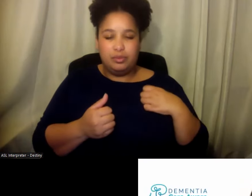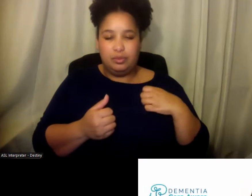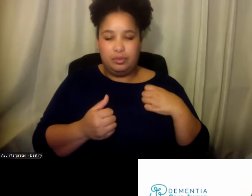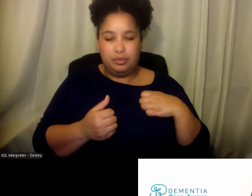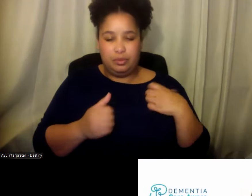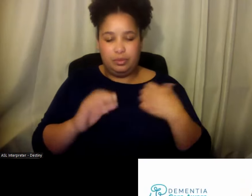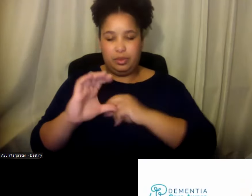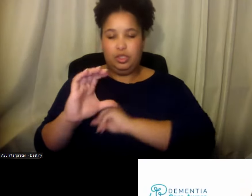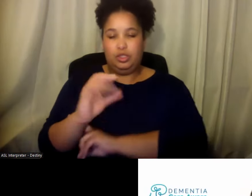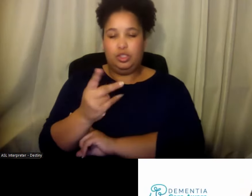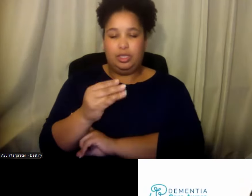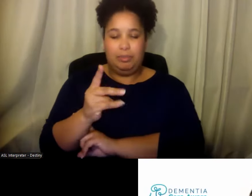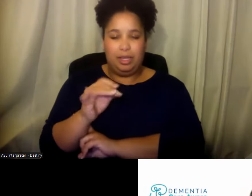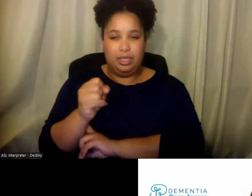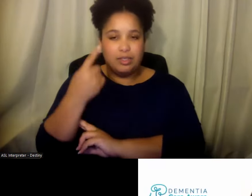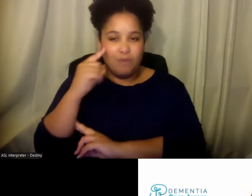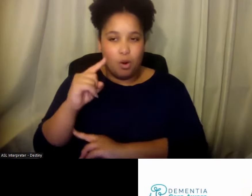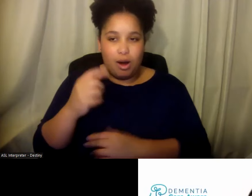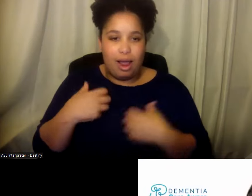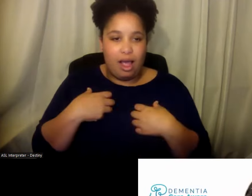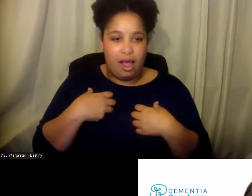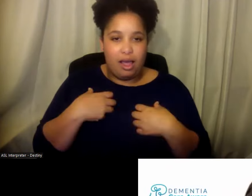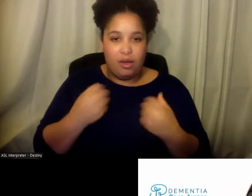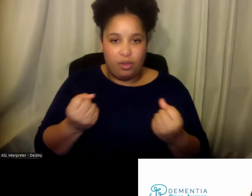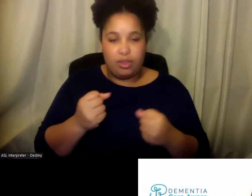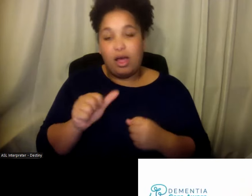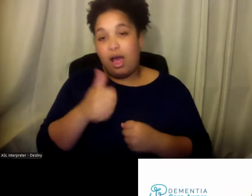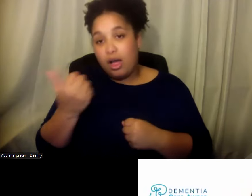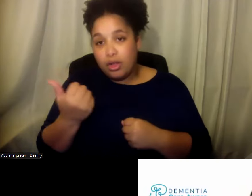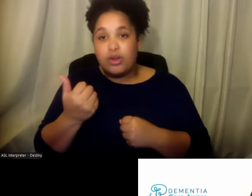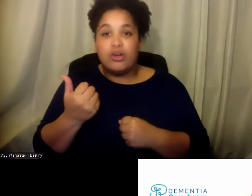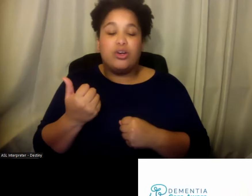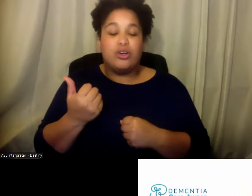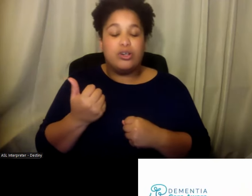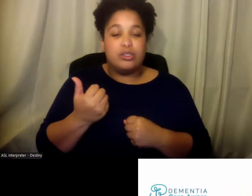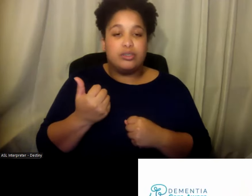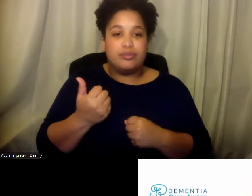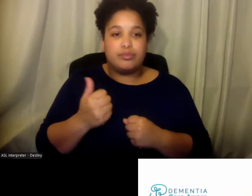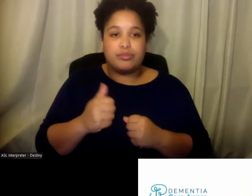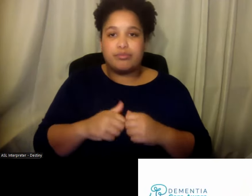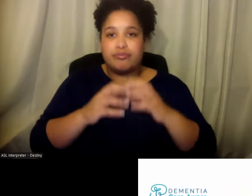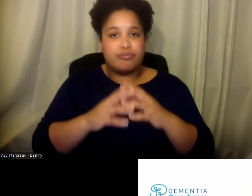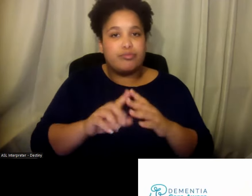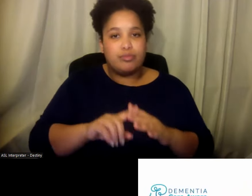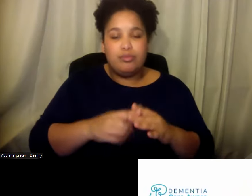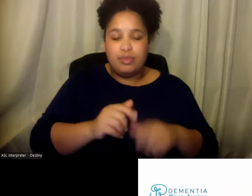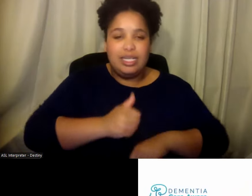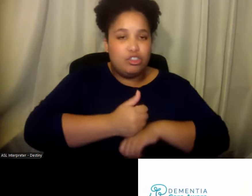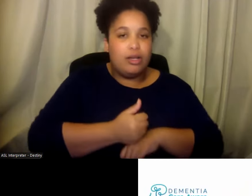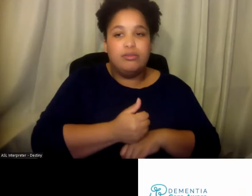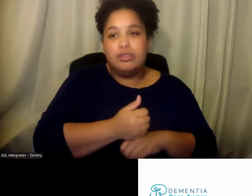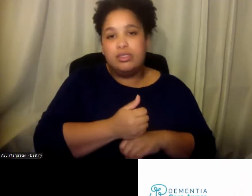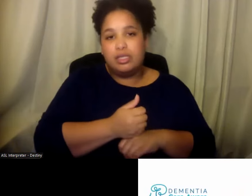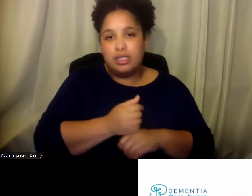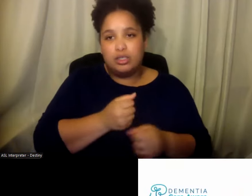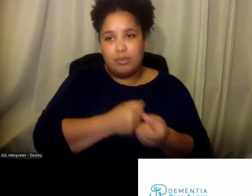a totally beautiful toolkit. And then there's some other initiatives across the state that help support the next steps. We